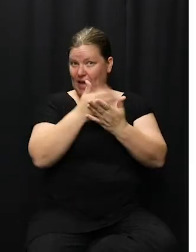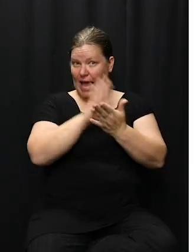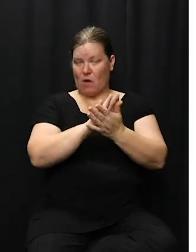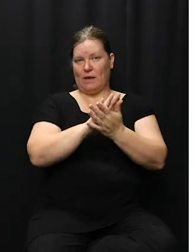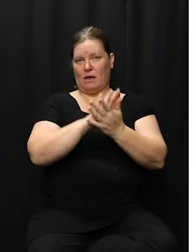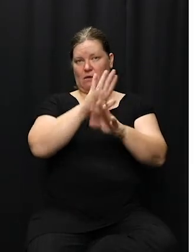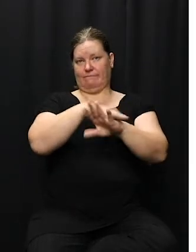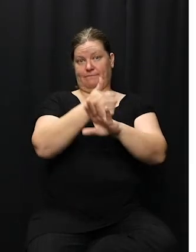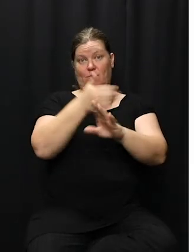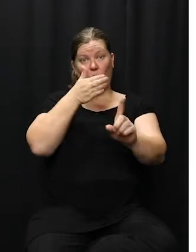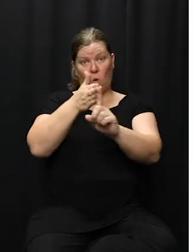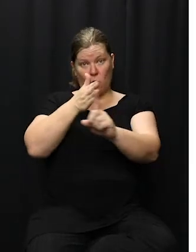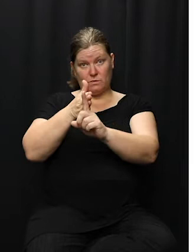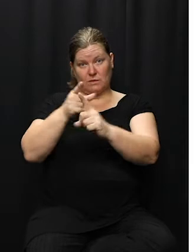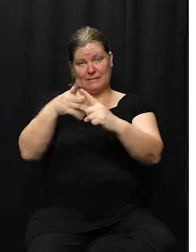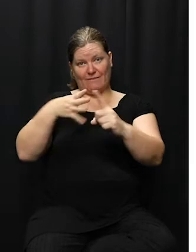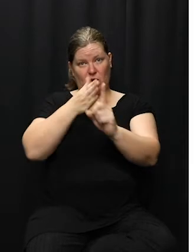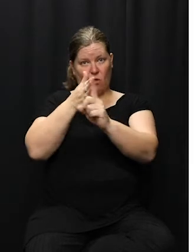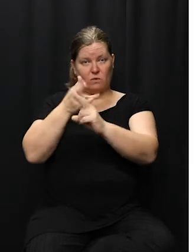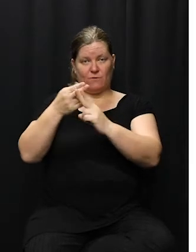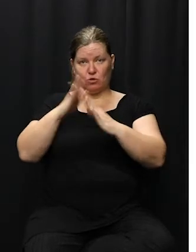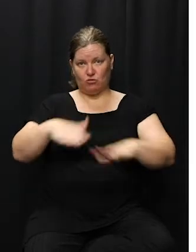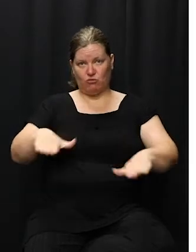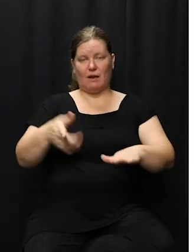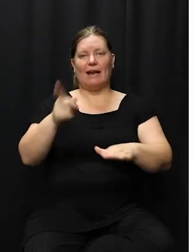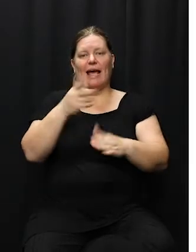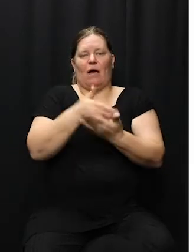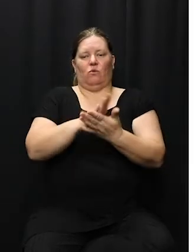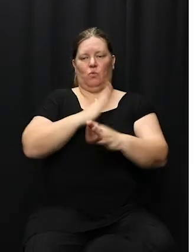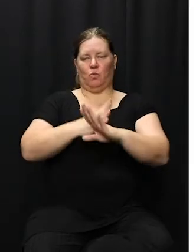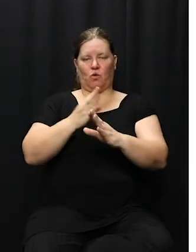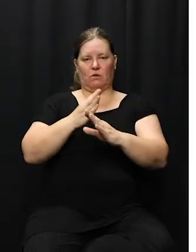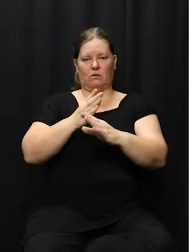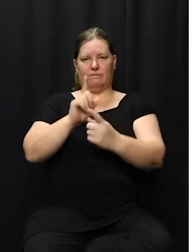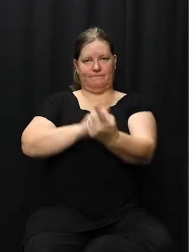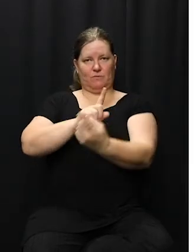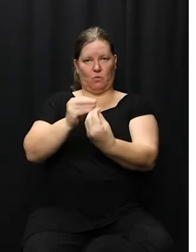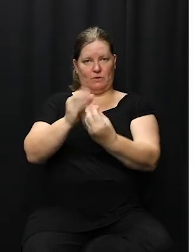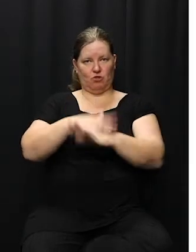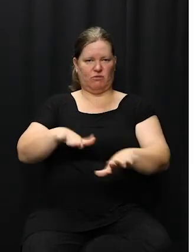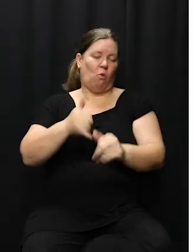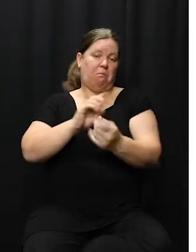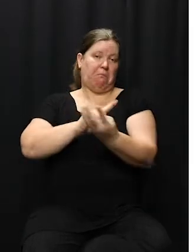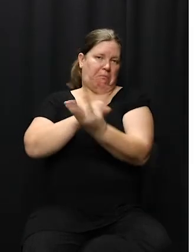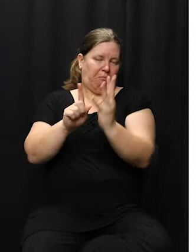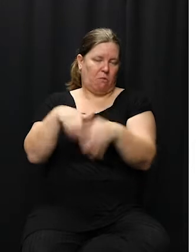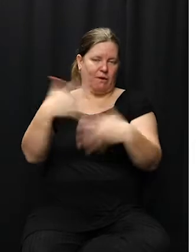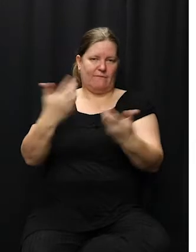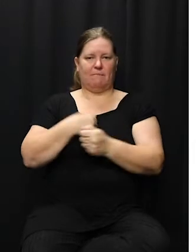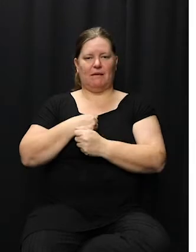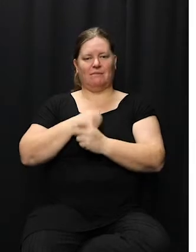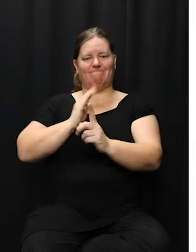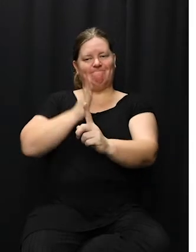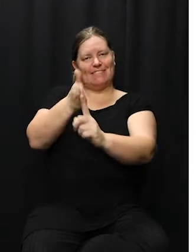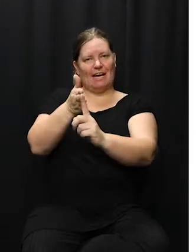And then lastly, some ideas about how we set up specific goals for children and how we work with the children one-on-one or in small